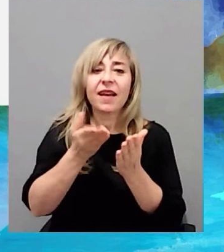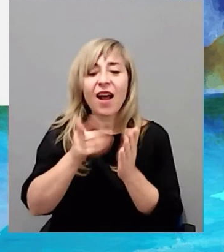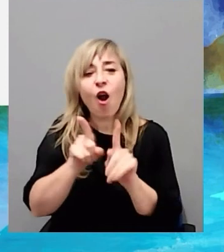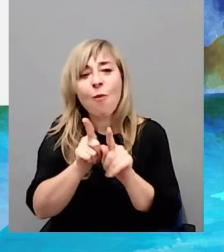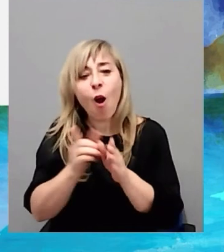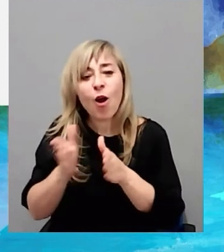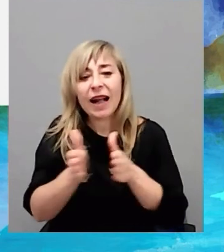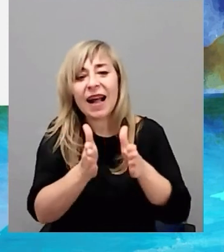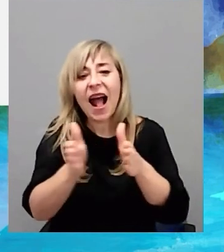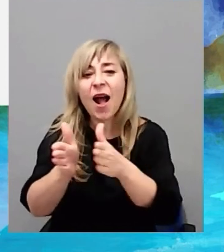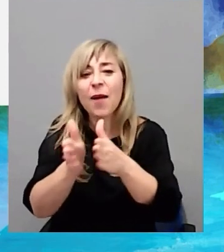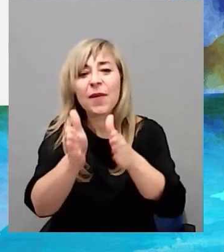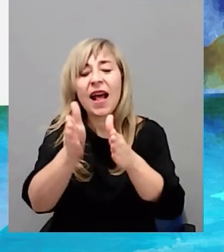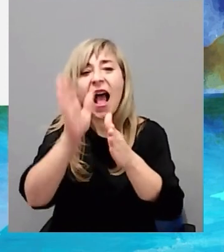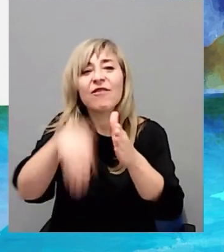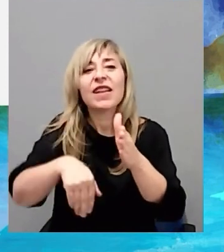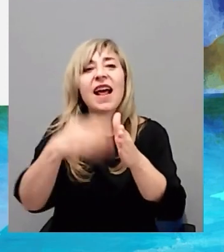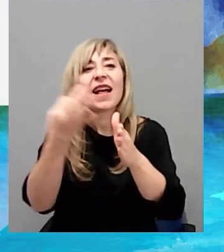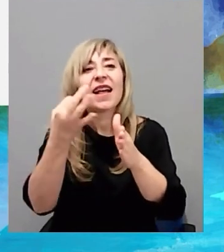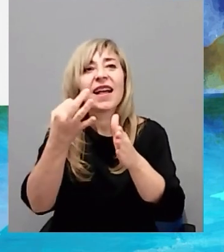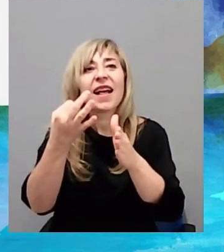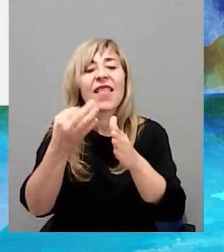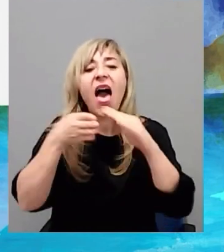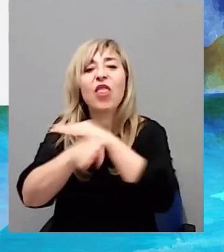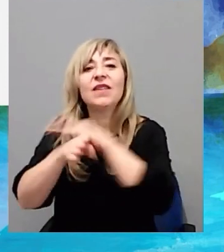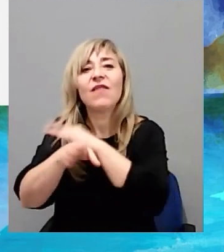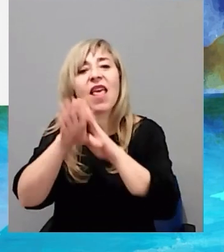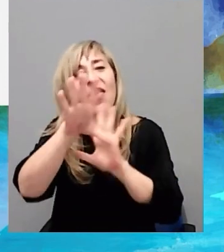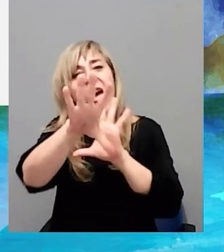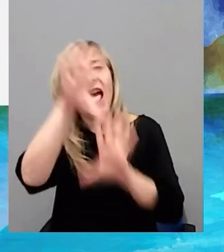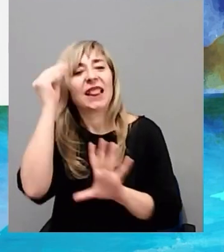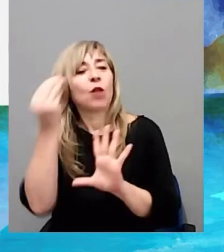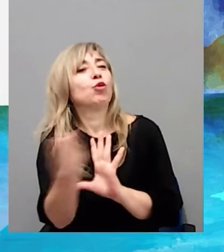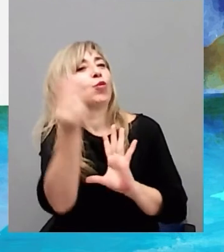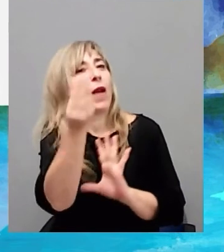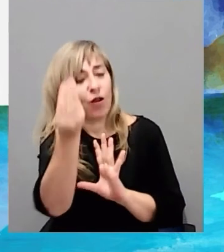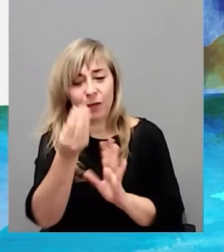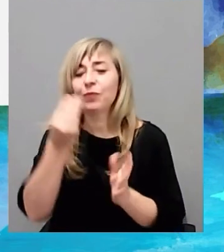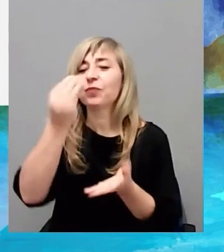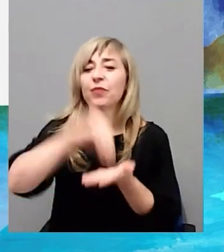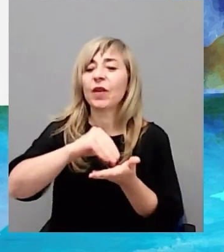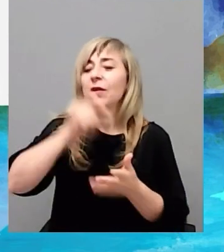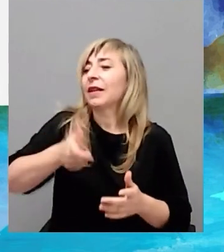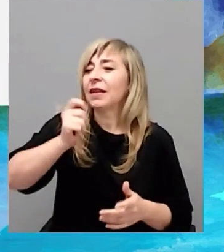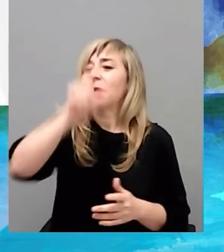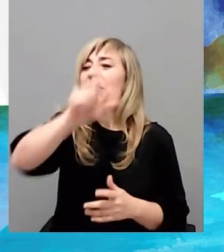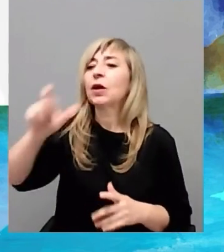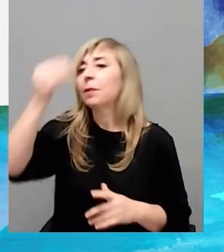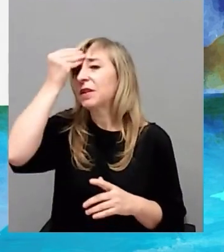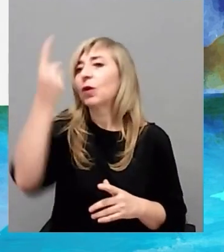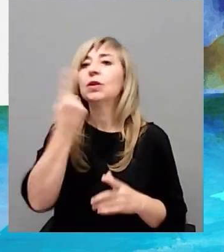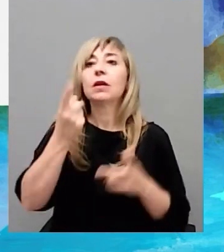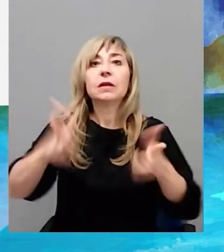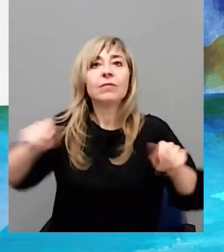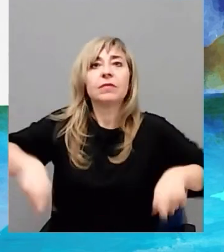about accessibility, most of people think only about wheelchairs, and we know that it's not only about this. We don't